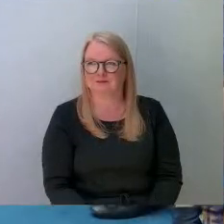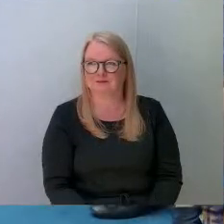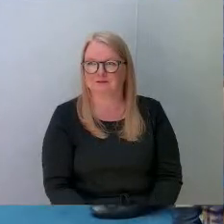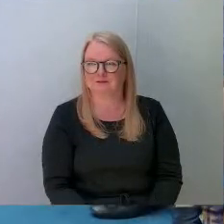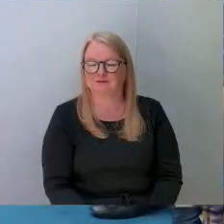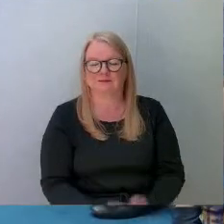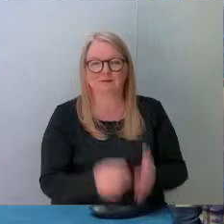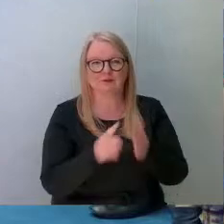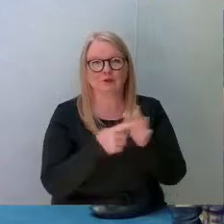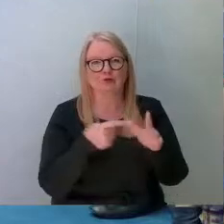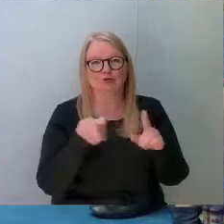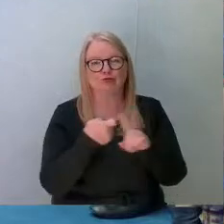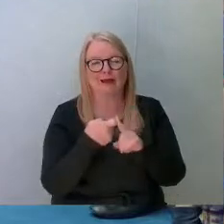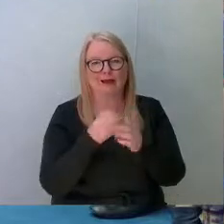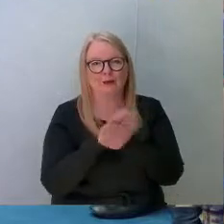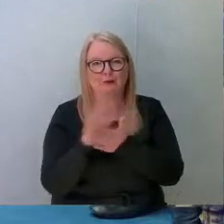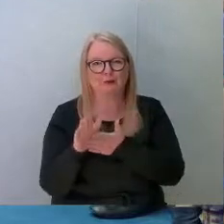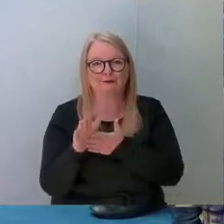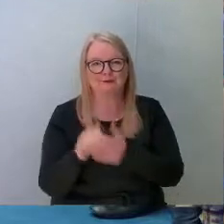Jack Hughes.